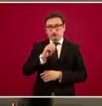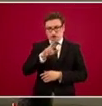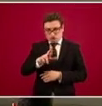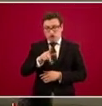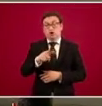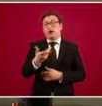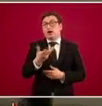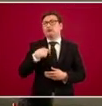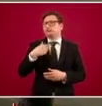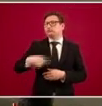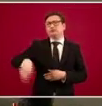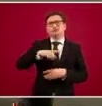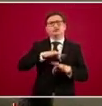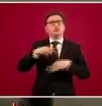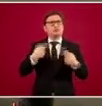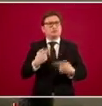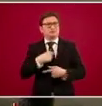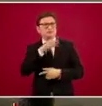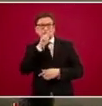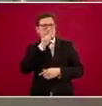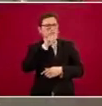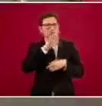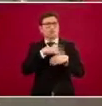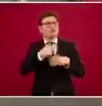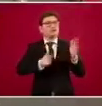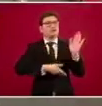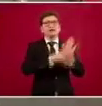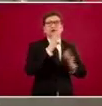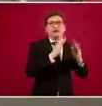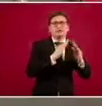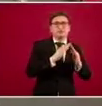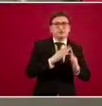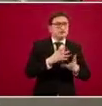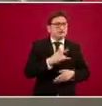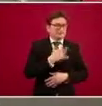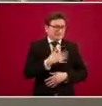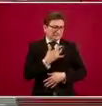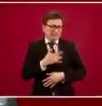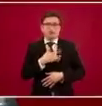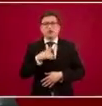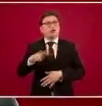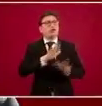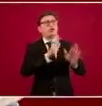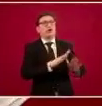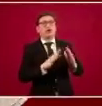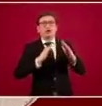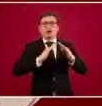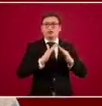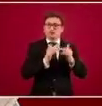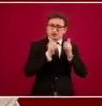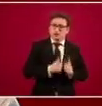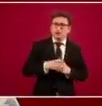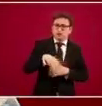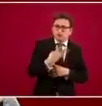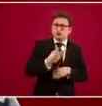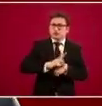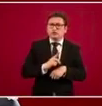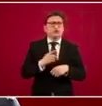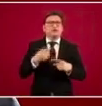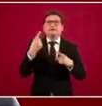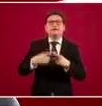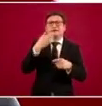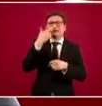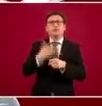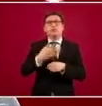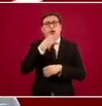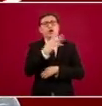I would like to ask you, there is great concern among people who are going home with mild symptoms, and